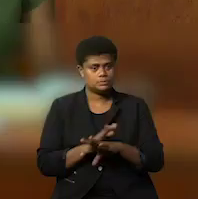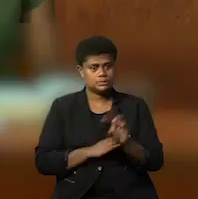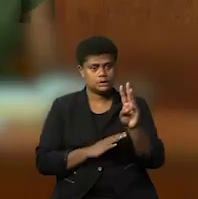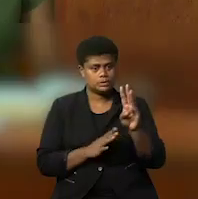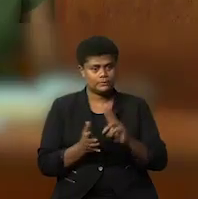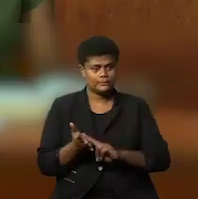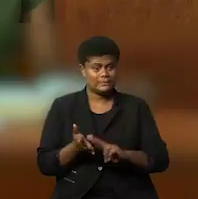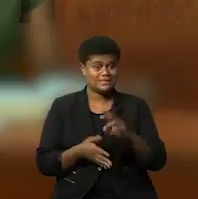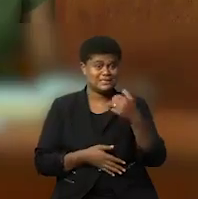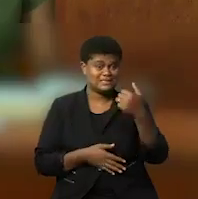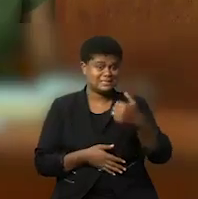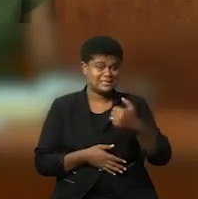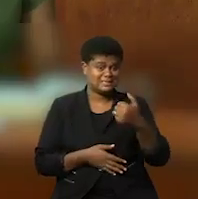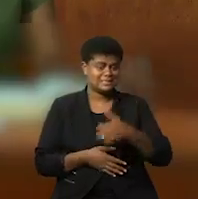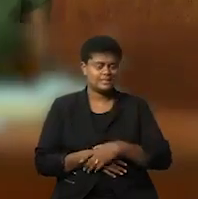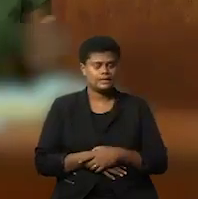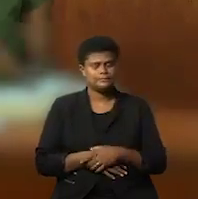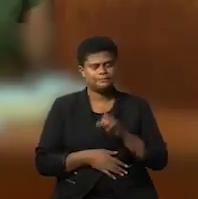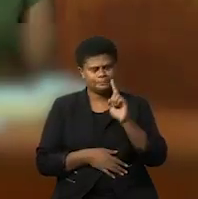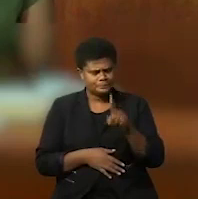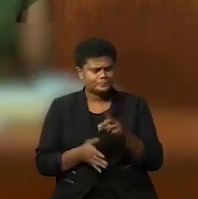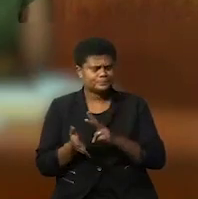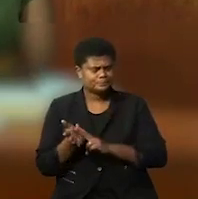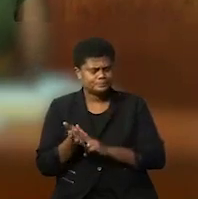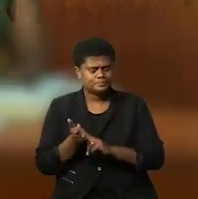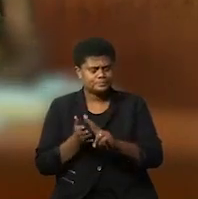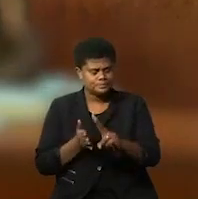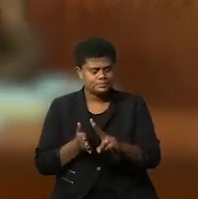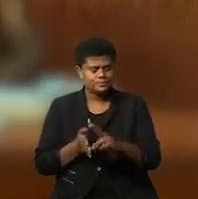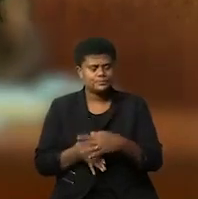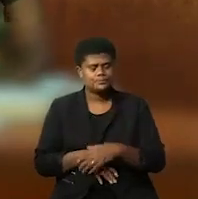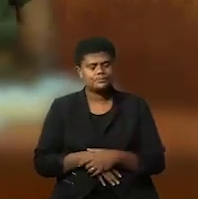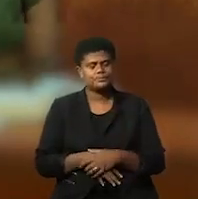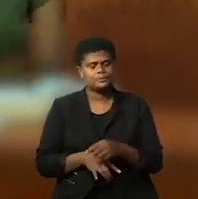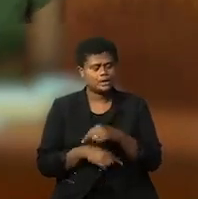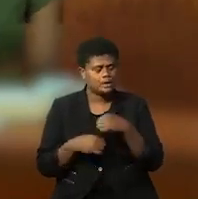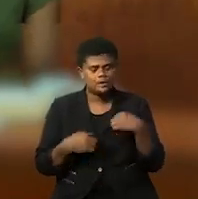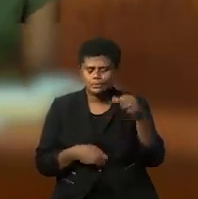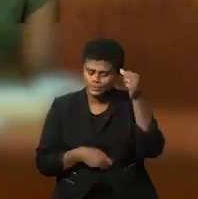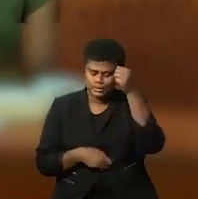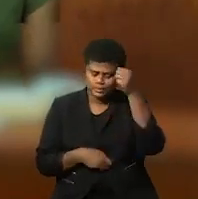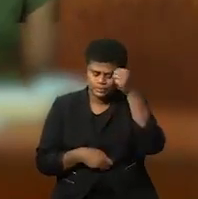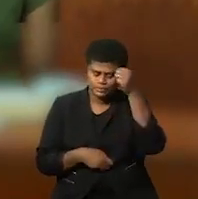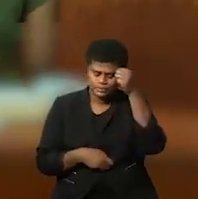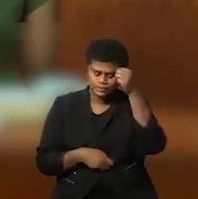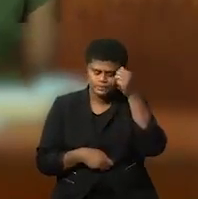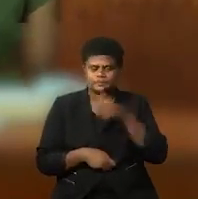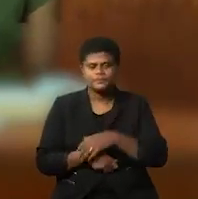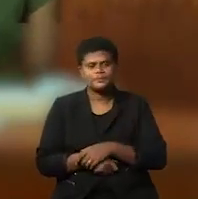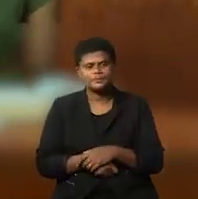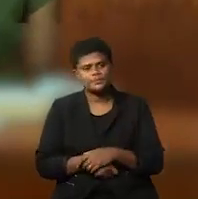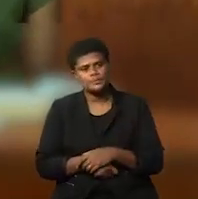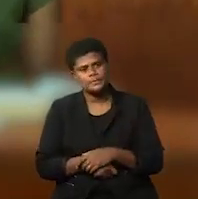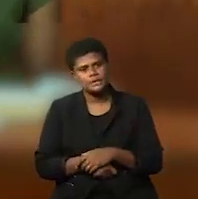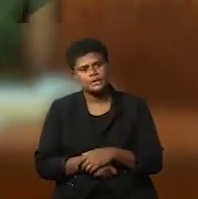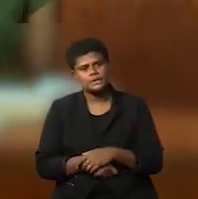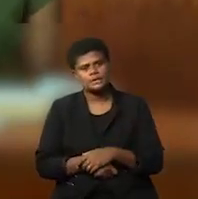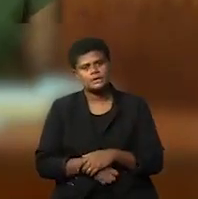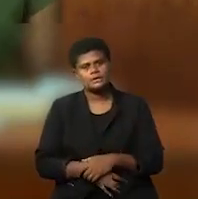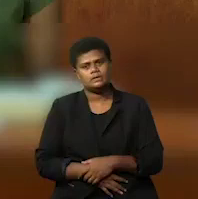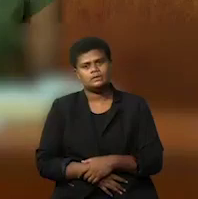verse that is mostly quoted, but then many times we quote it unconsciously, meaning